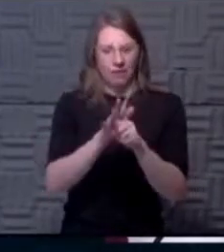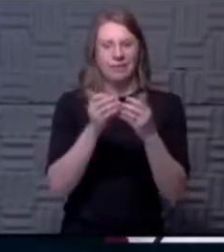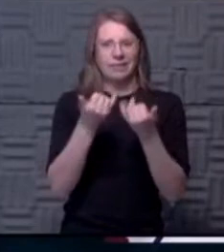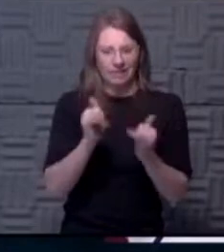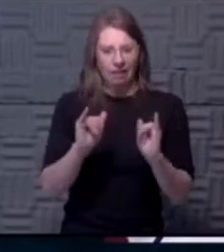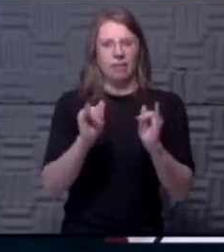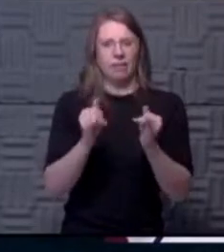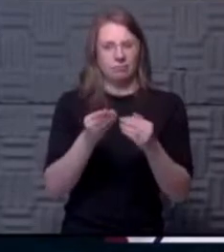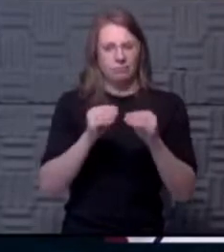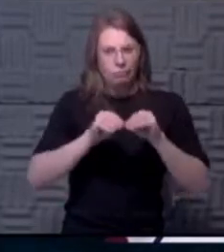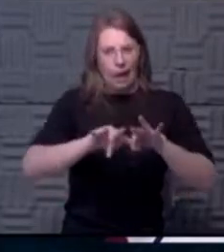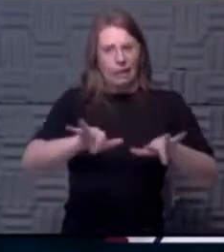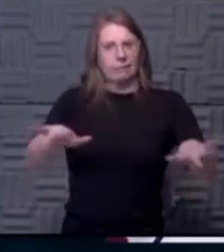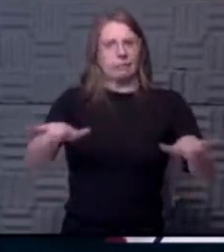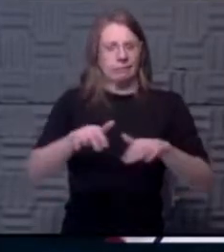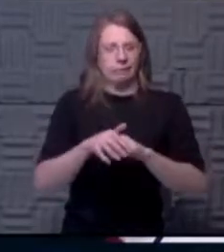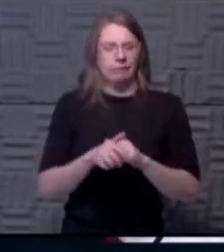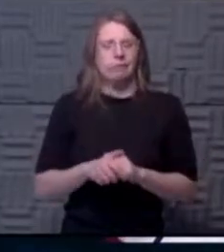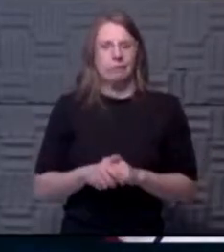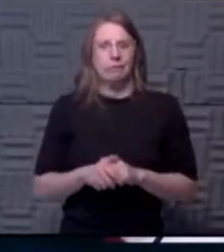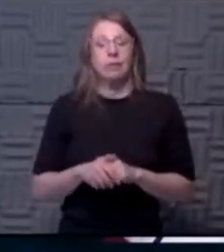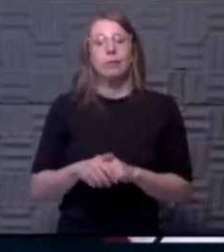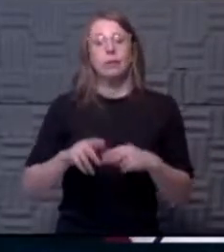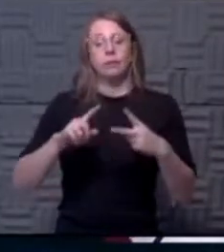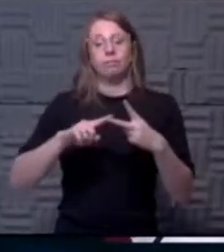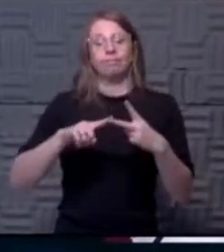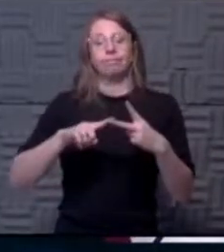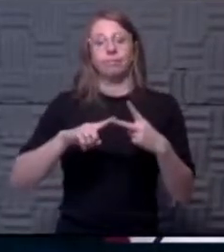disease burden in the community is important. Secondly,